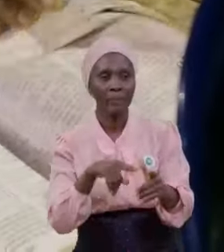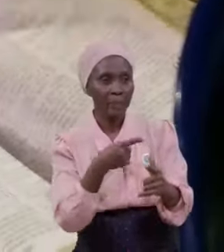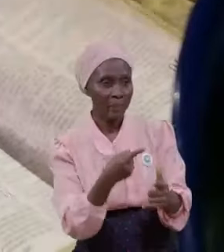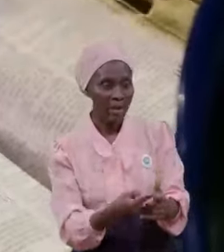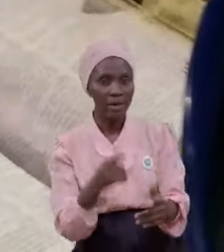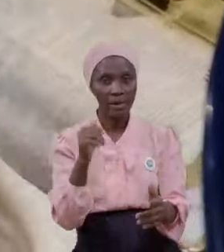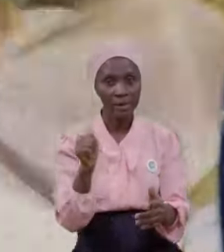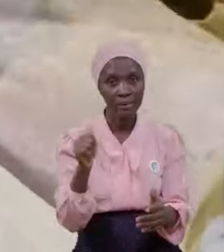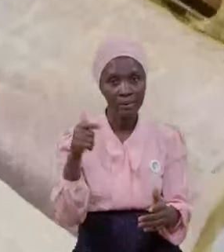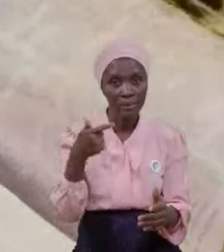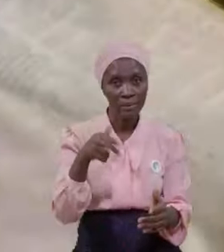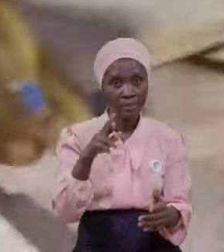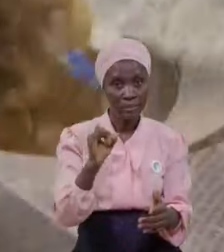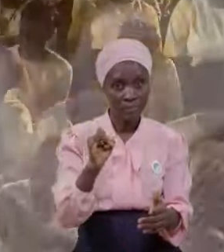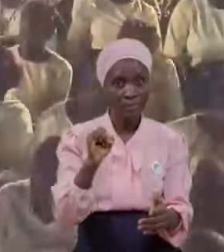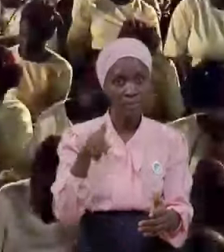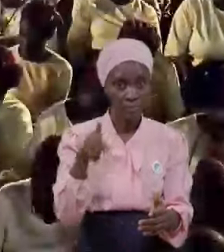unto Paul,